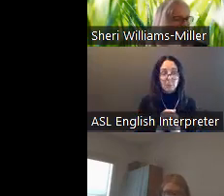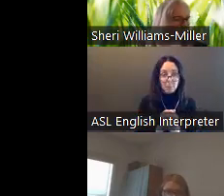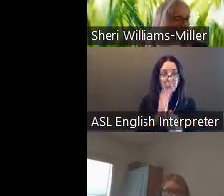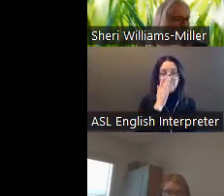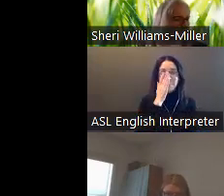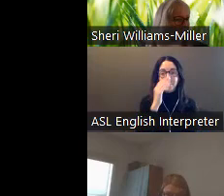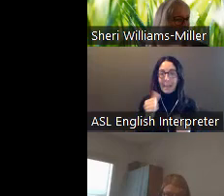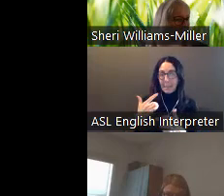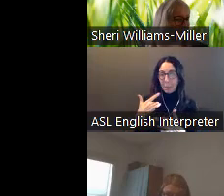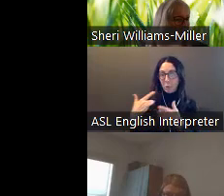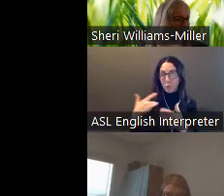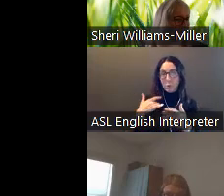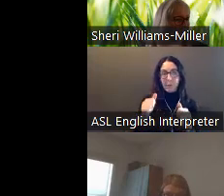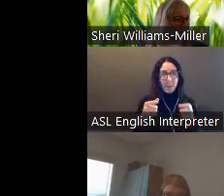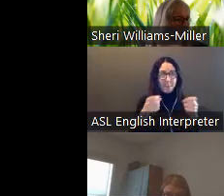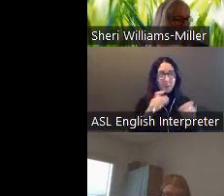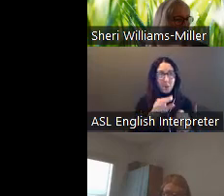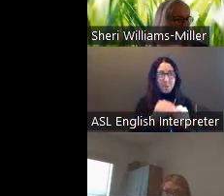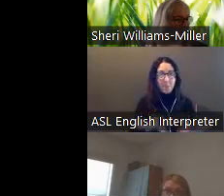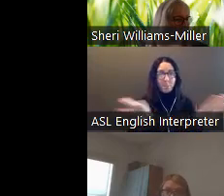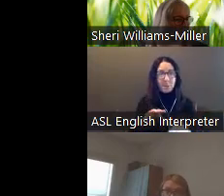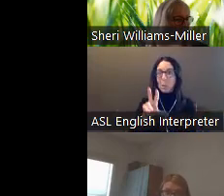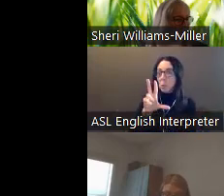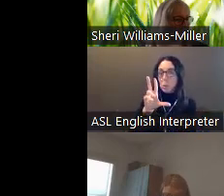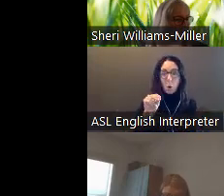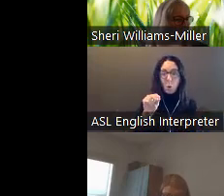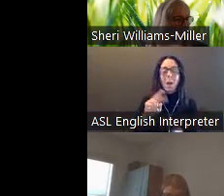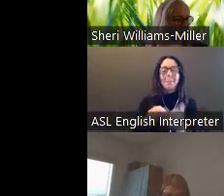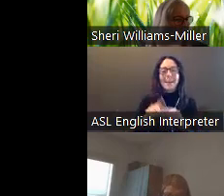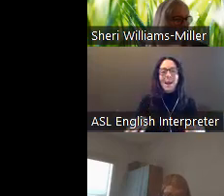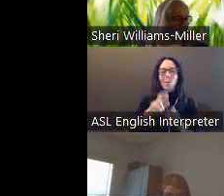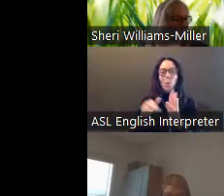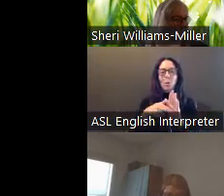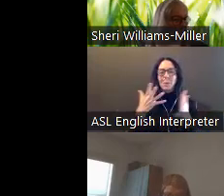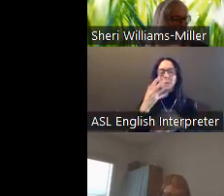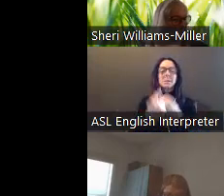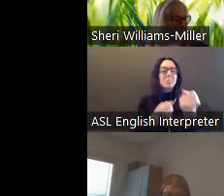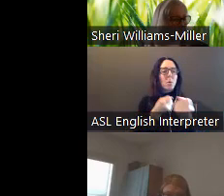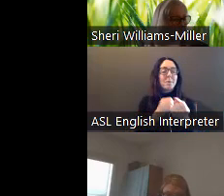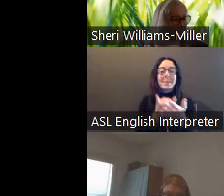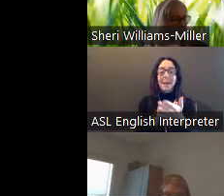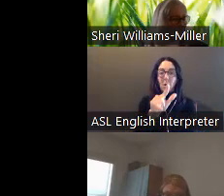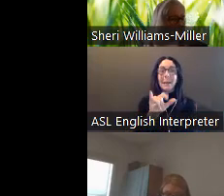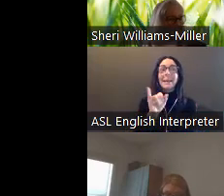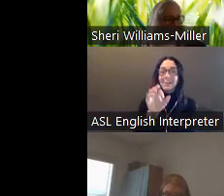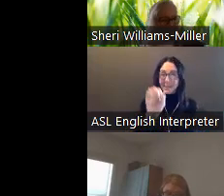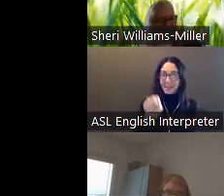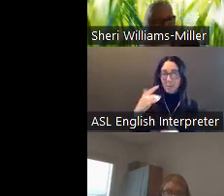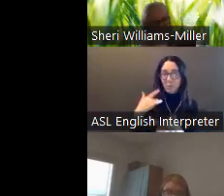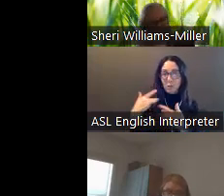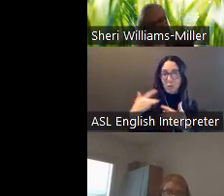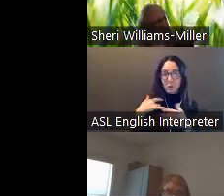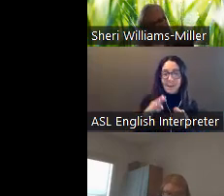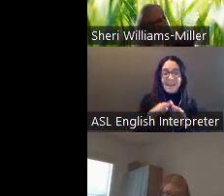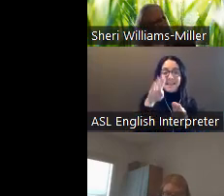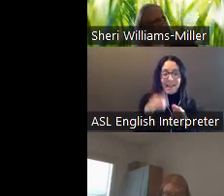to manage their property. If not, our role is supportive. If you do, then the next step is to identify the